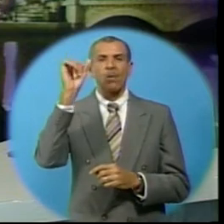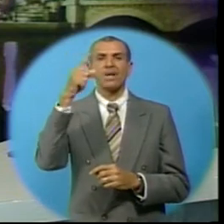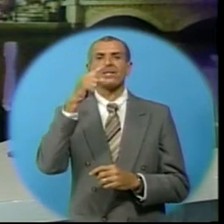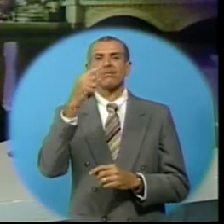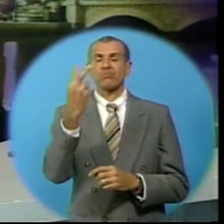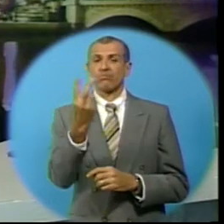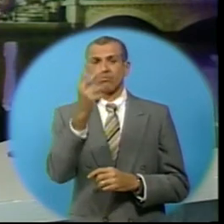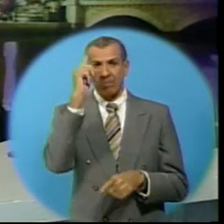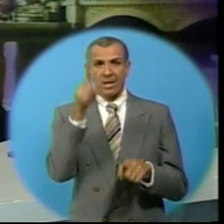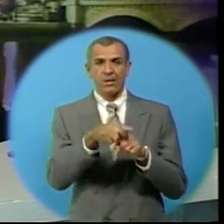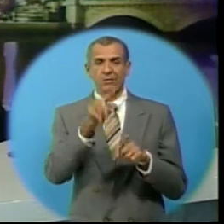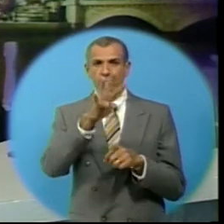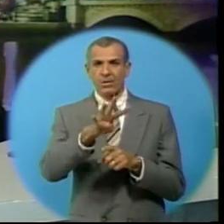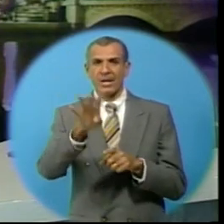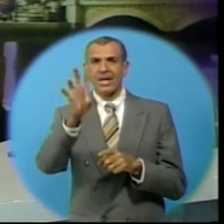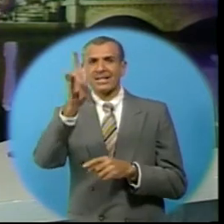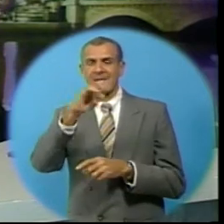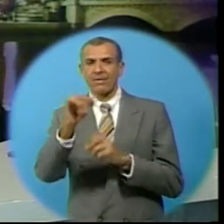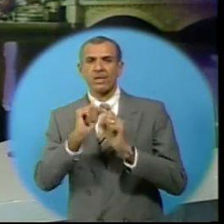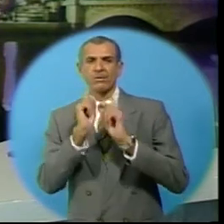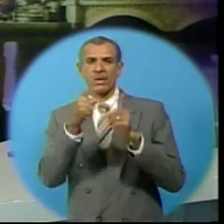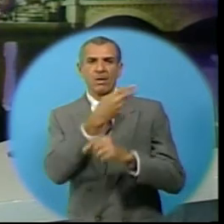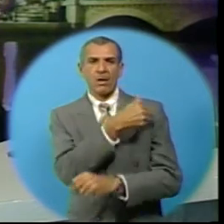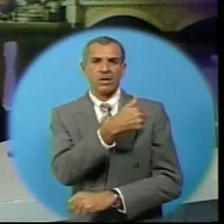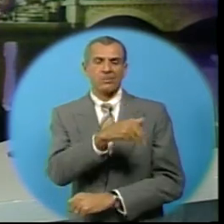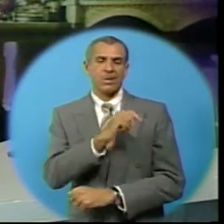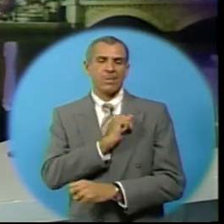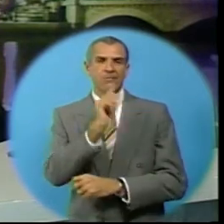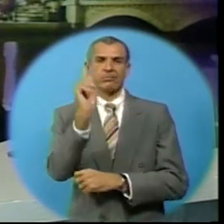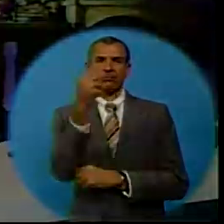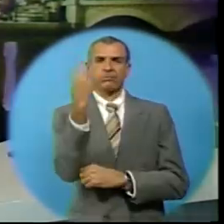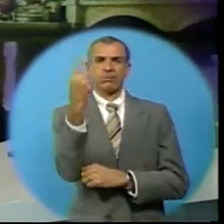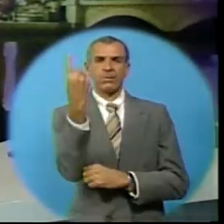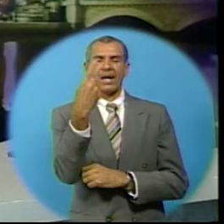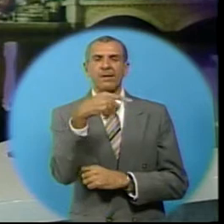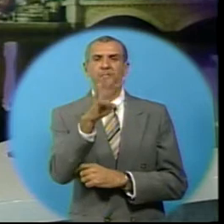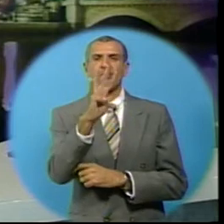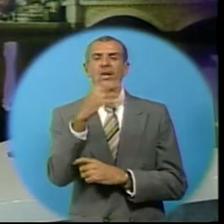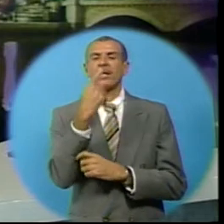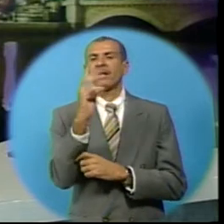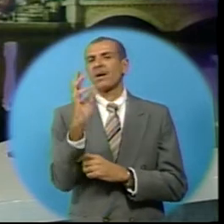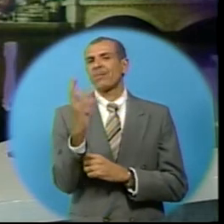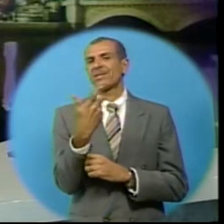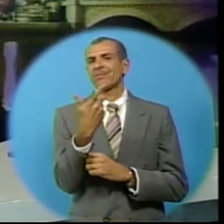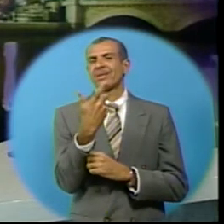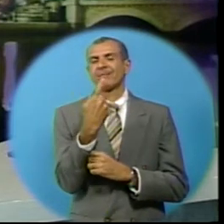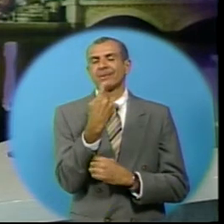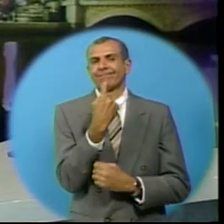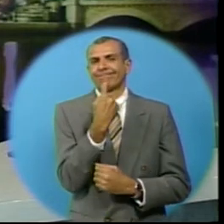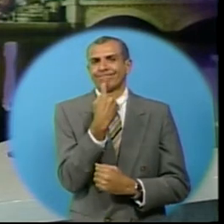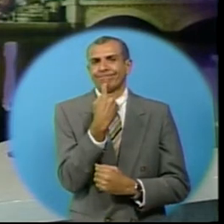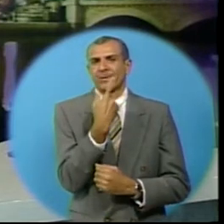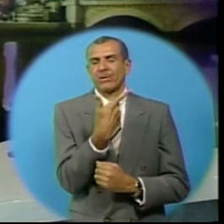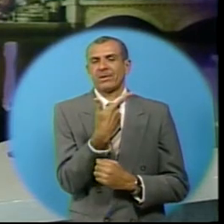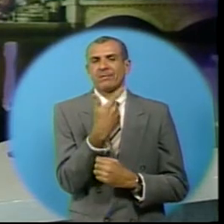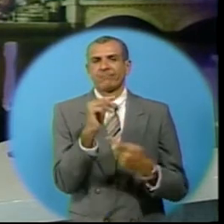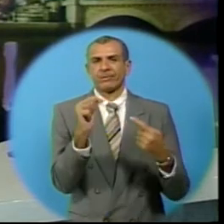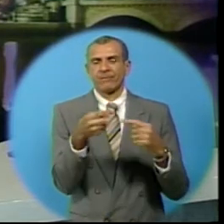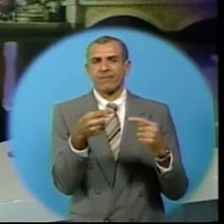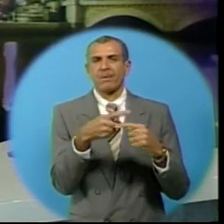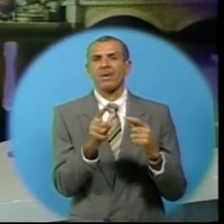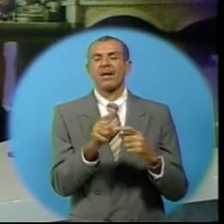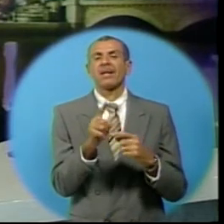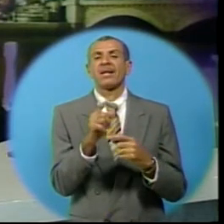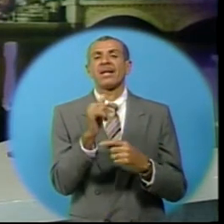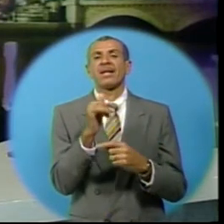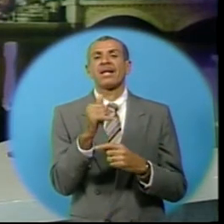aged 4 and 7, were taken to hospital by ambulance. He says the 4-year-old appears to be the more serious of the 2, but the